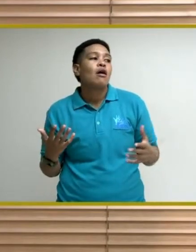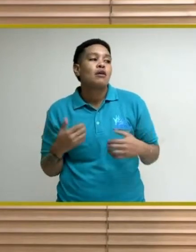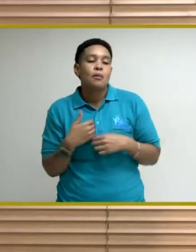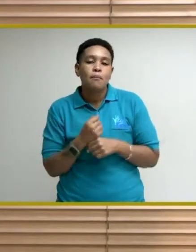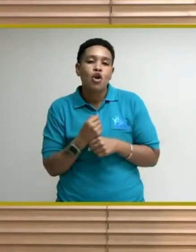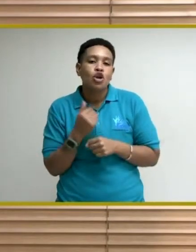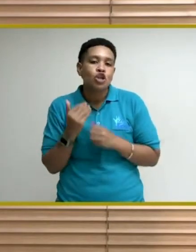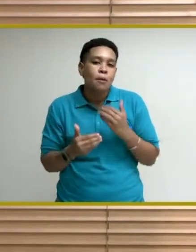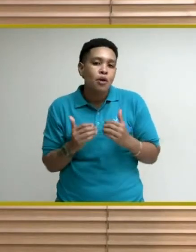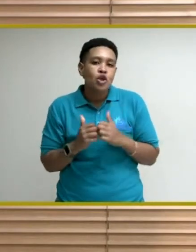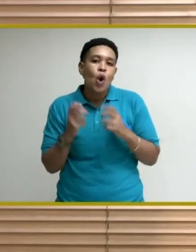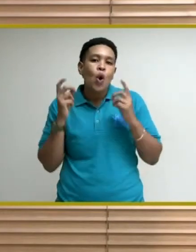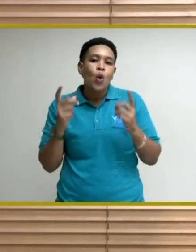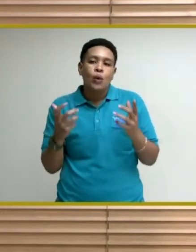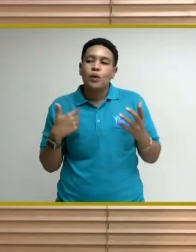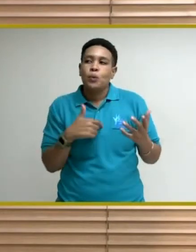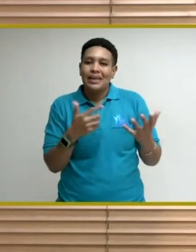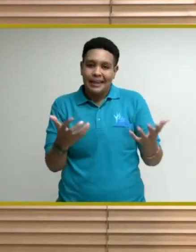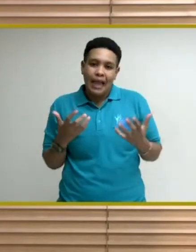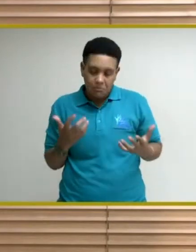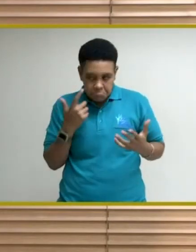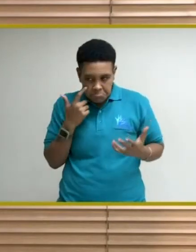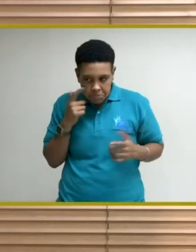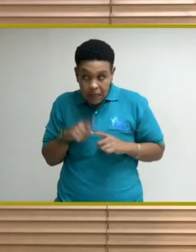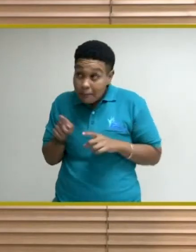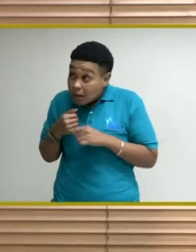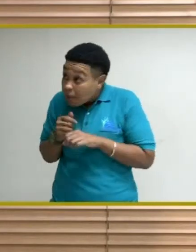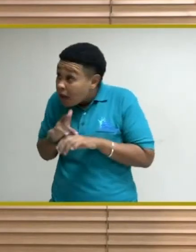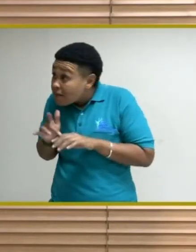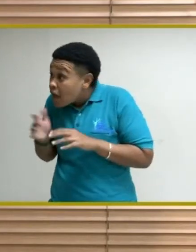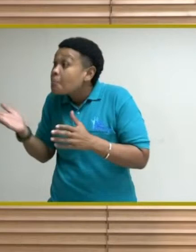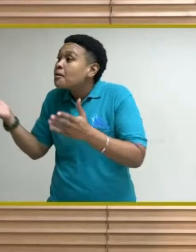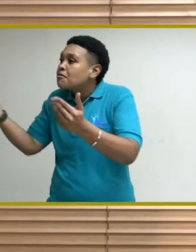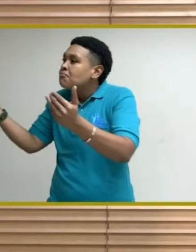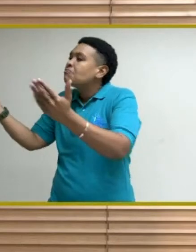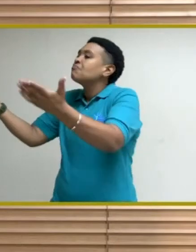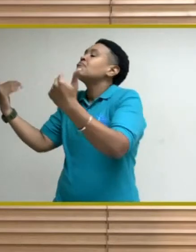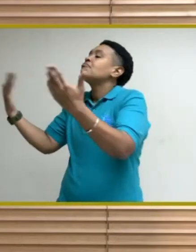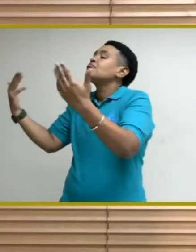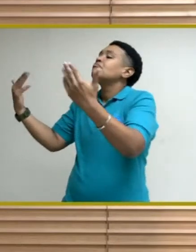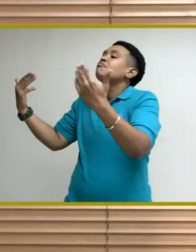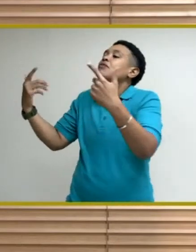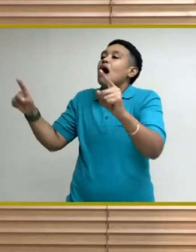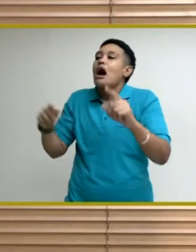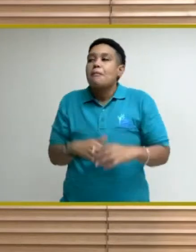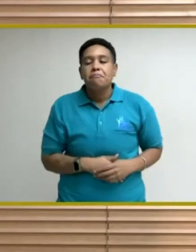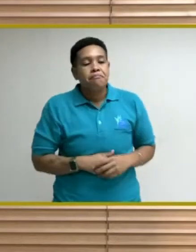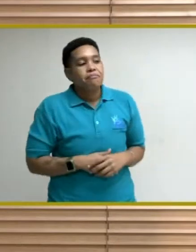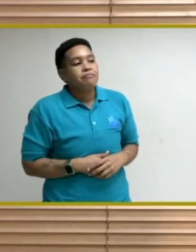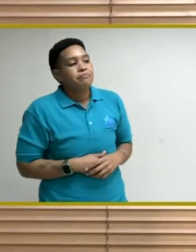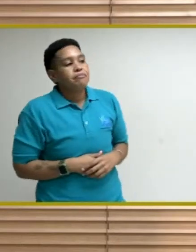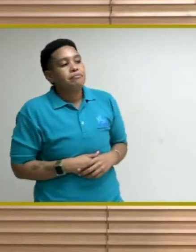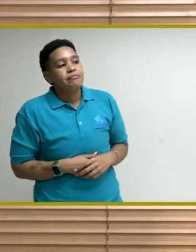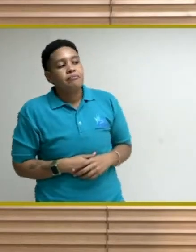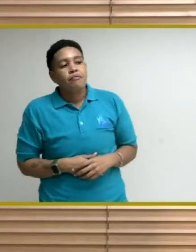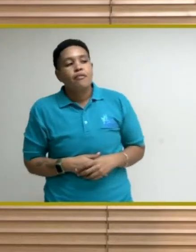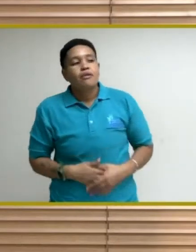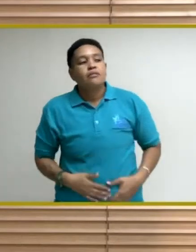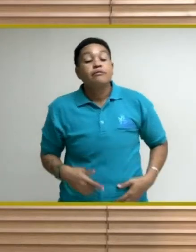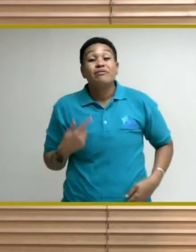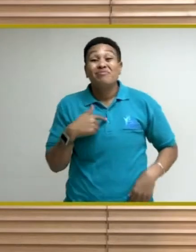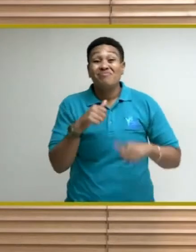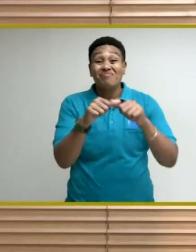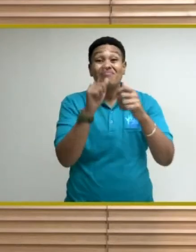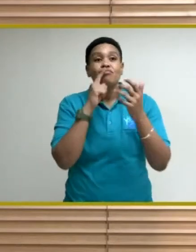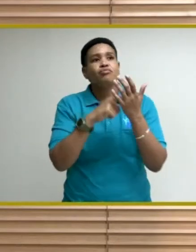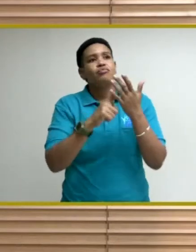process and how quickly we can get the supplies that are on order. And we continue to discuss and negotiate